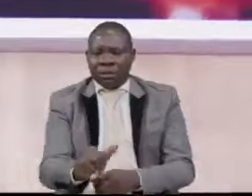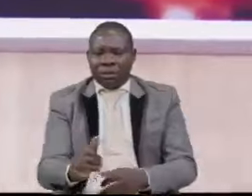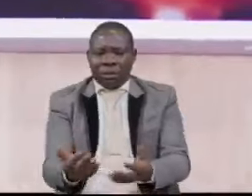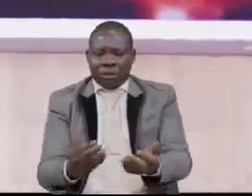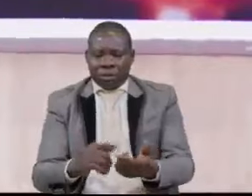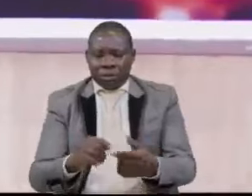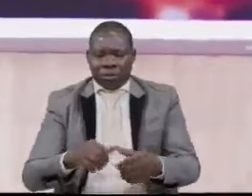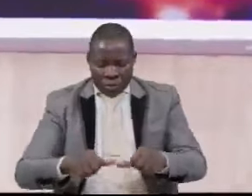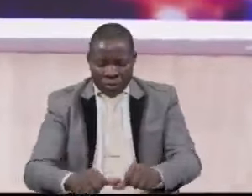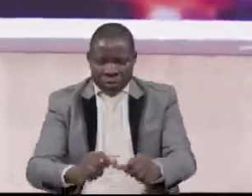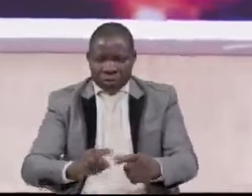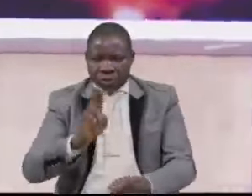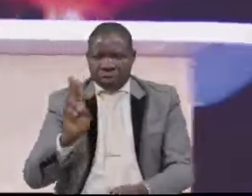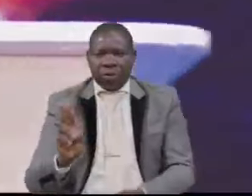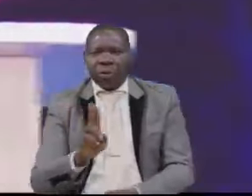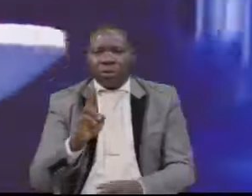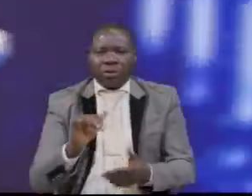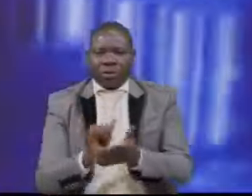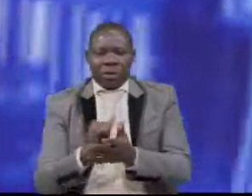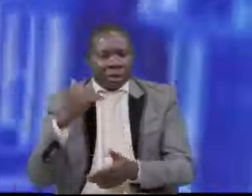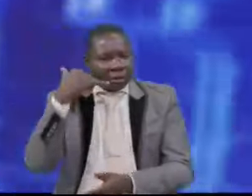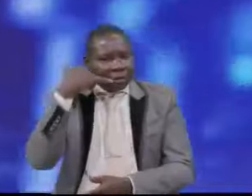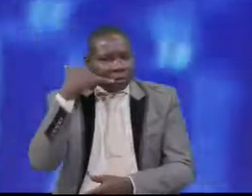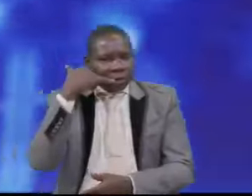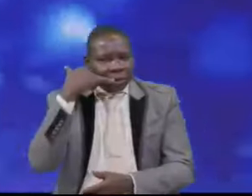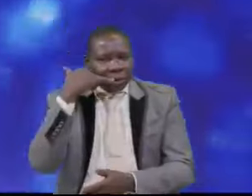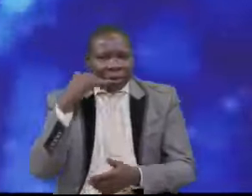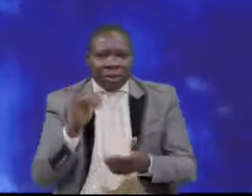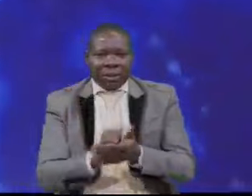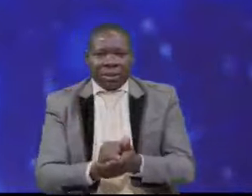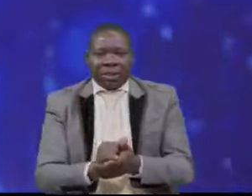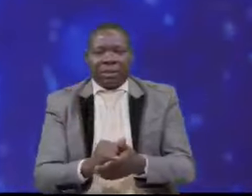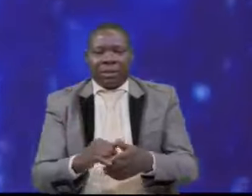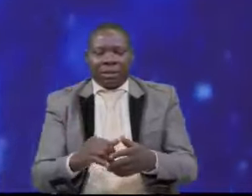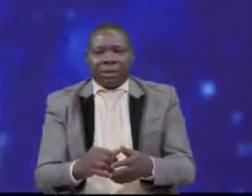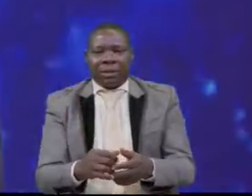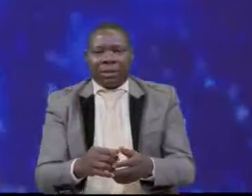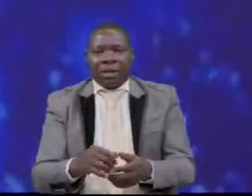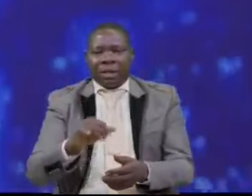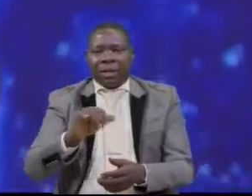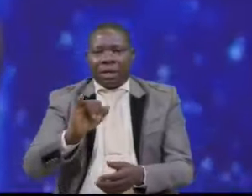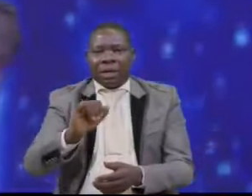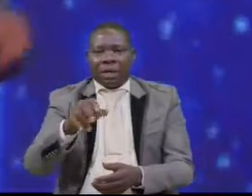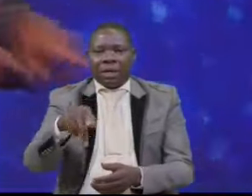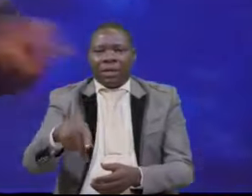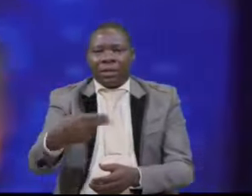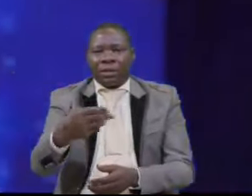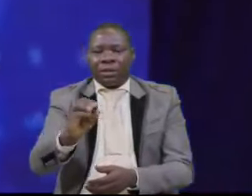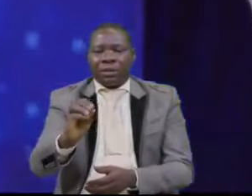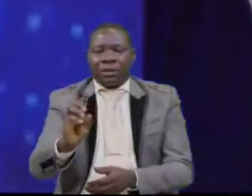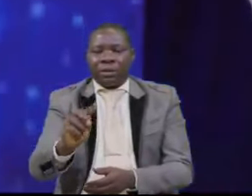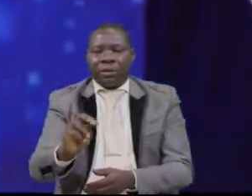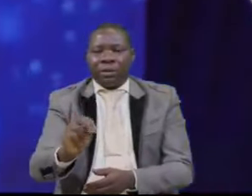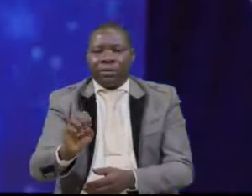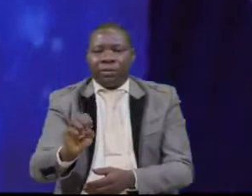using that telephone, that tablet, or that cell phone, you have to recharge